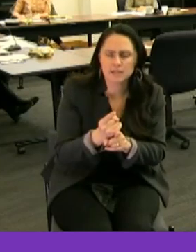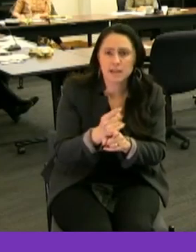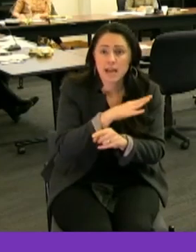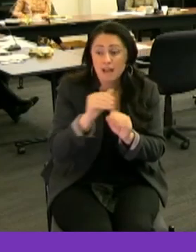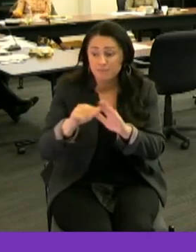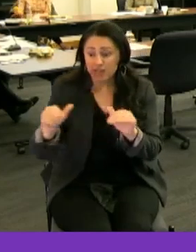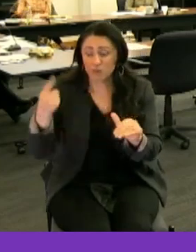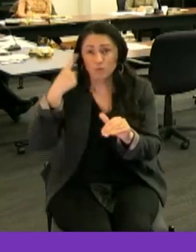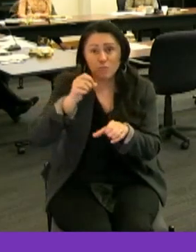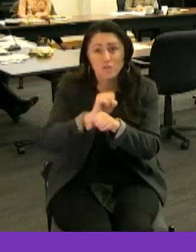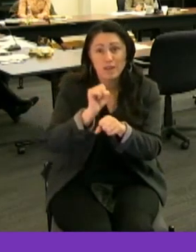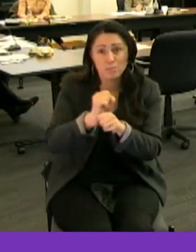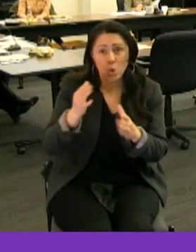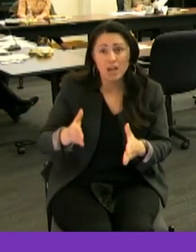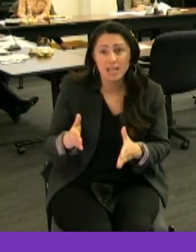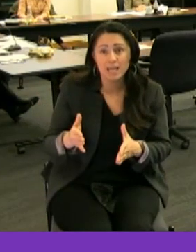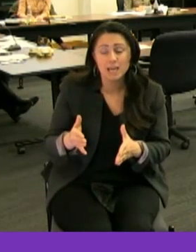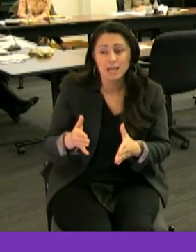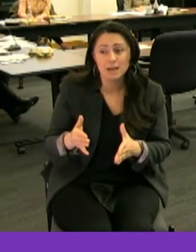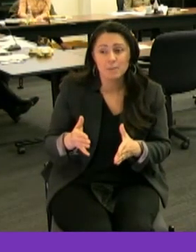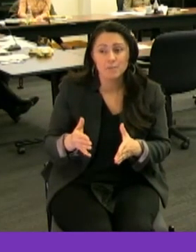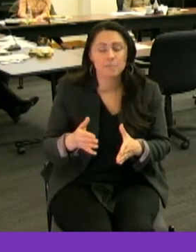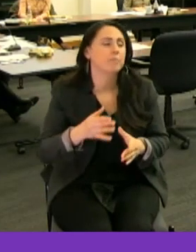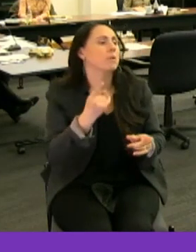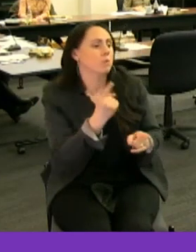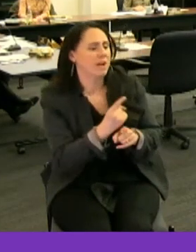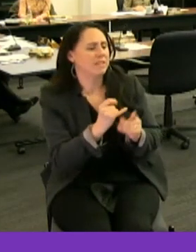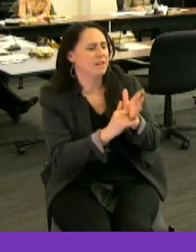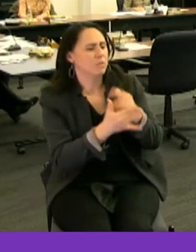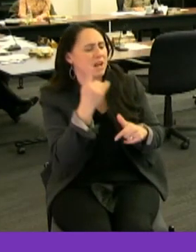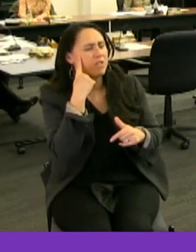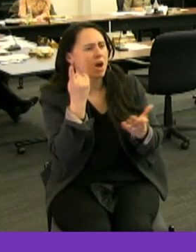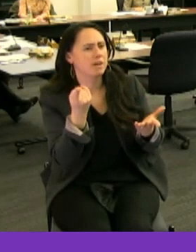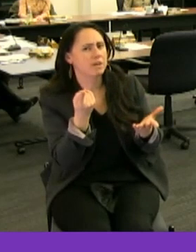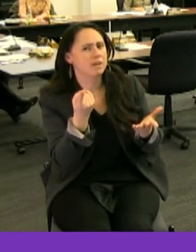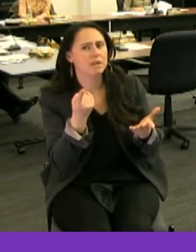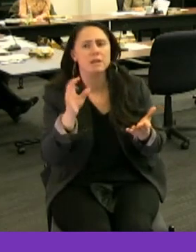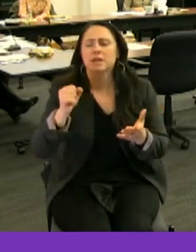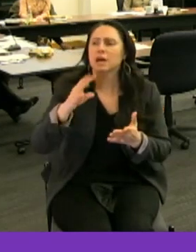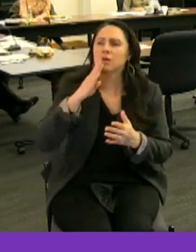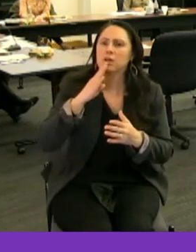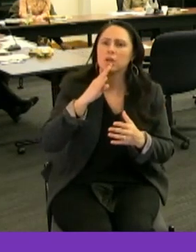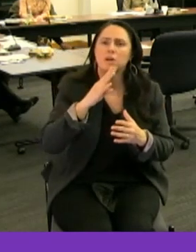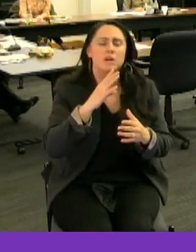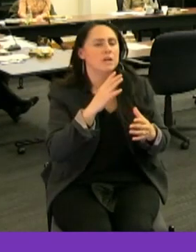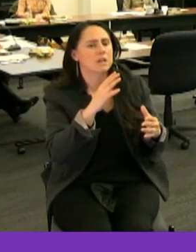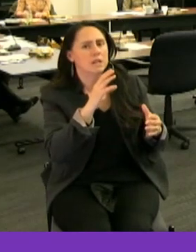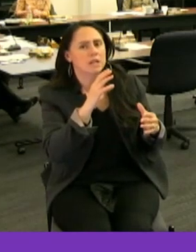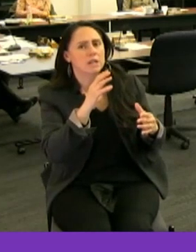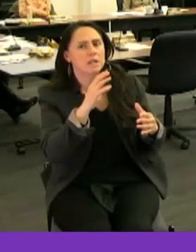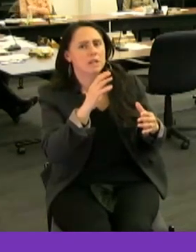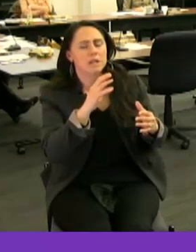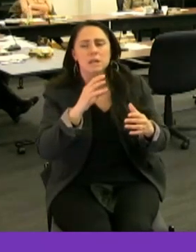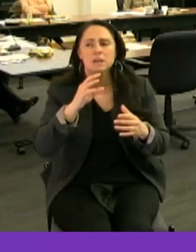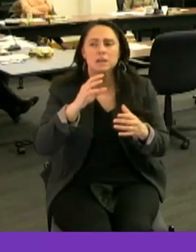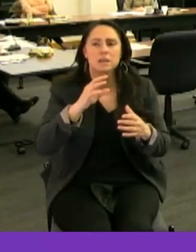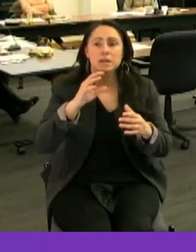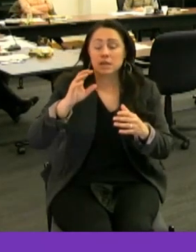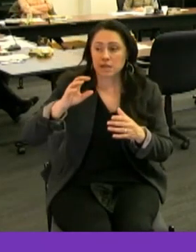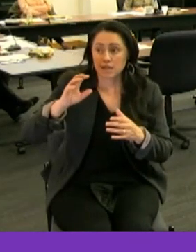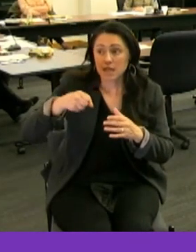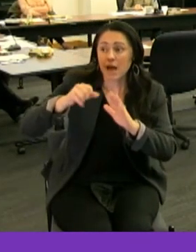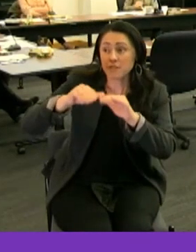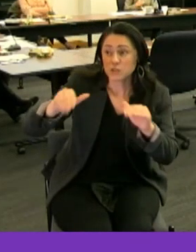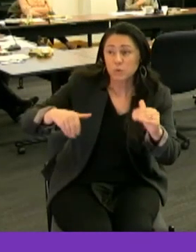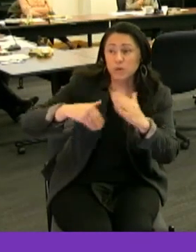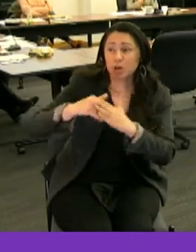and the children of the employee, Right. right? That's what we're talking about, for the It's for the spouse employee and the children. I think the children are